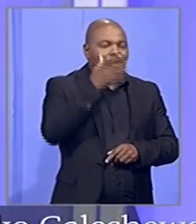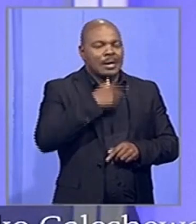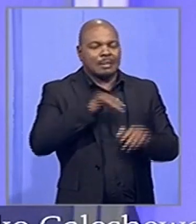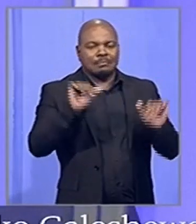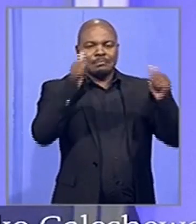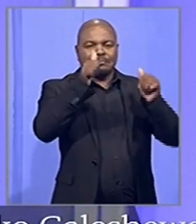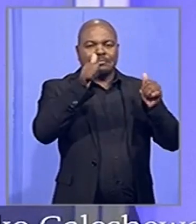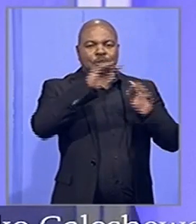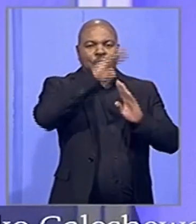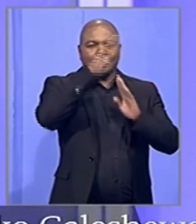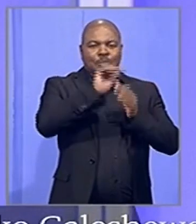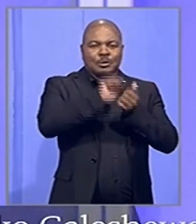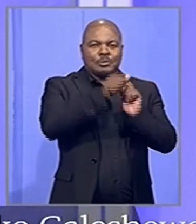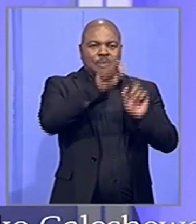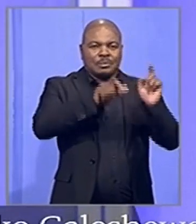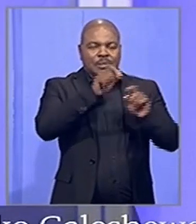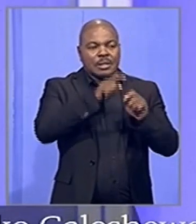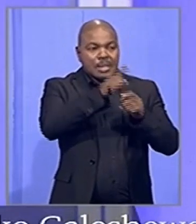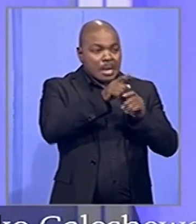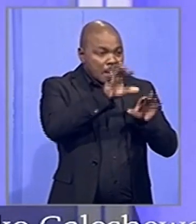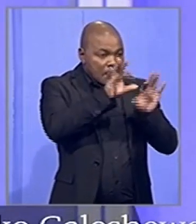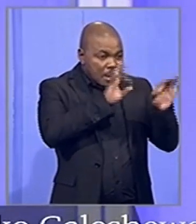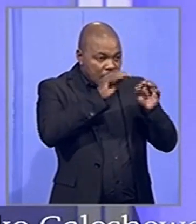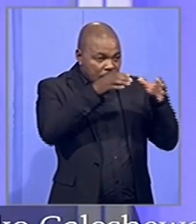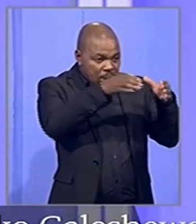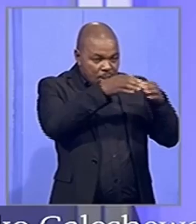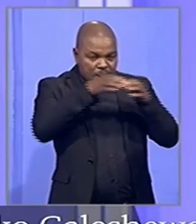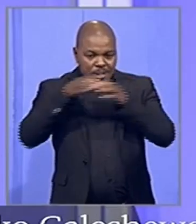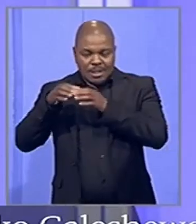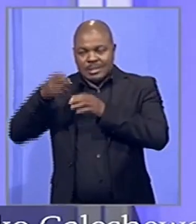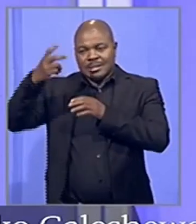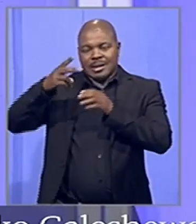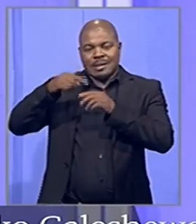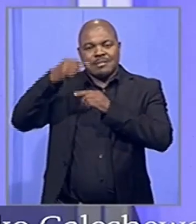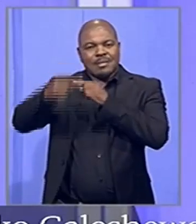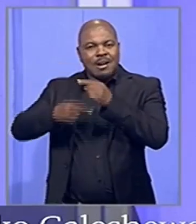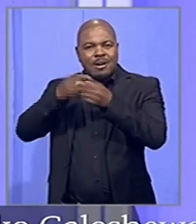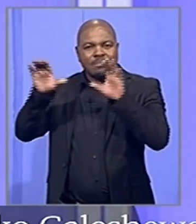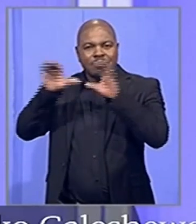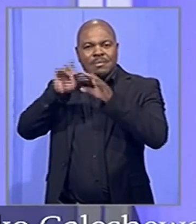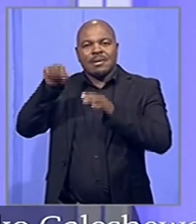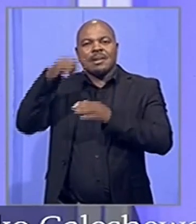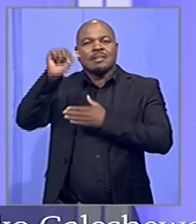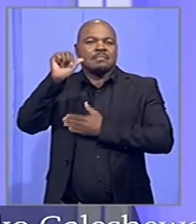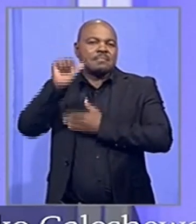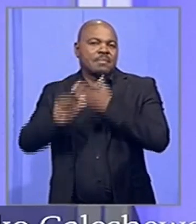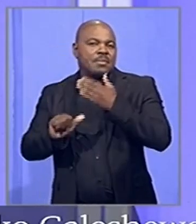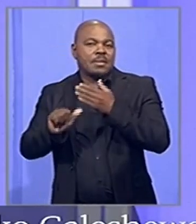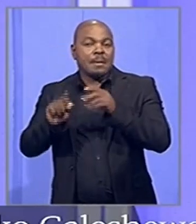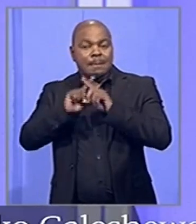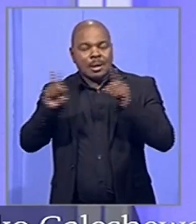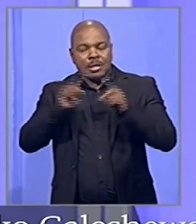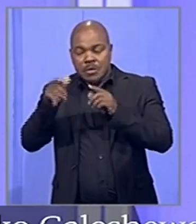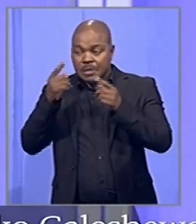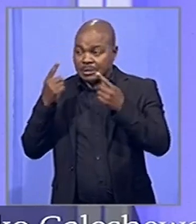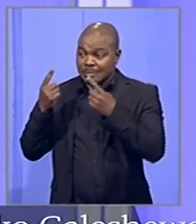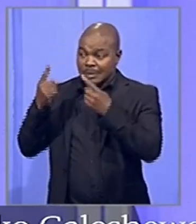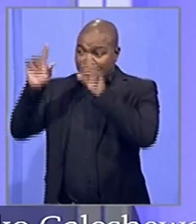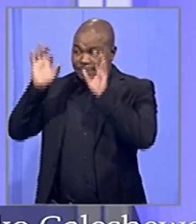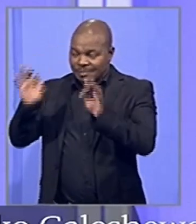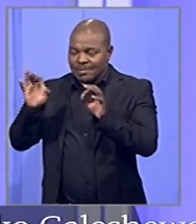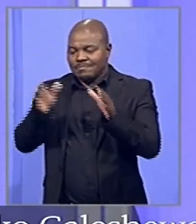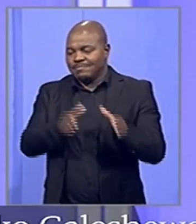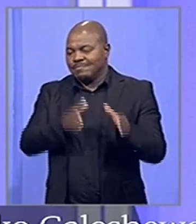tla phunyeletsa dipapading tsena tsa diteko ba tla ka karolo mo kgahlelong wa bobedi kgweding e tlang athe ba tlang ho atleha mo ba